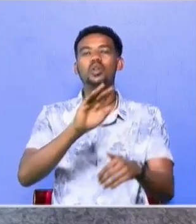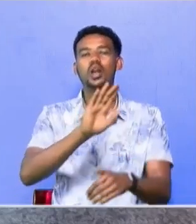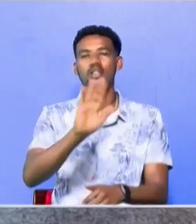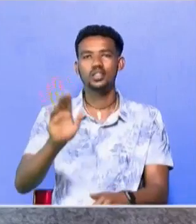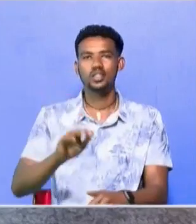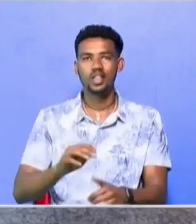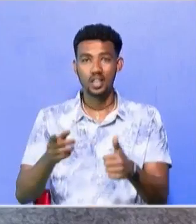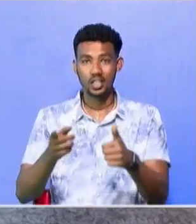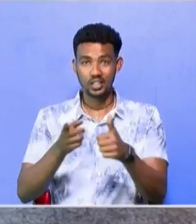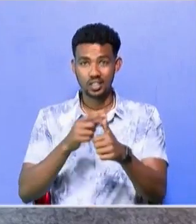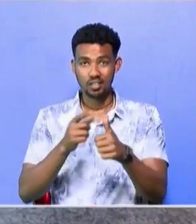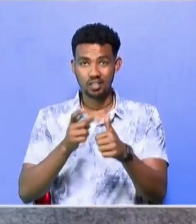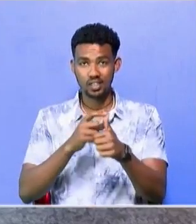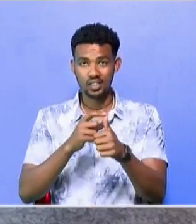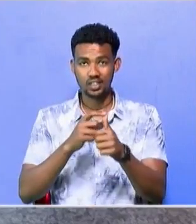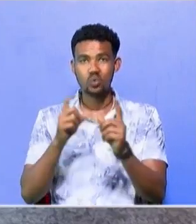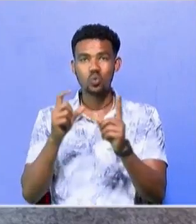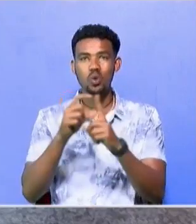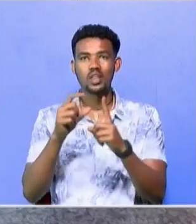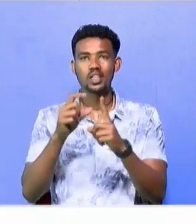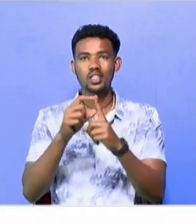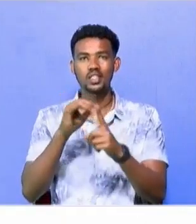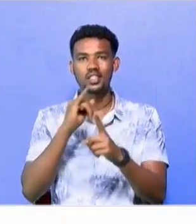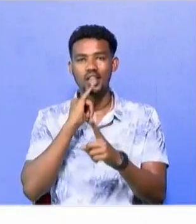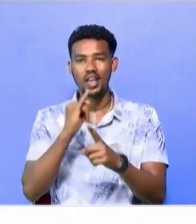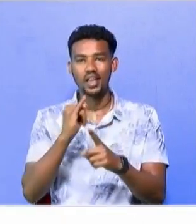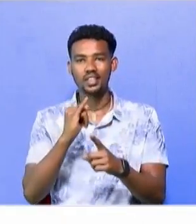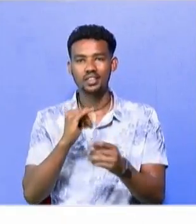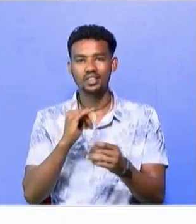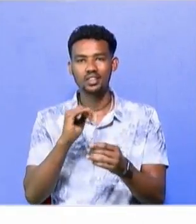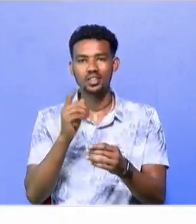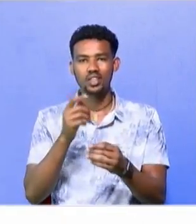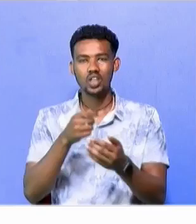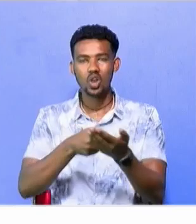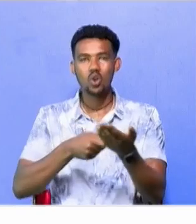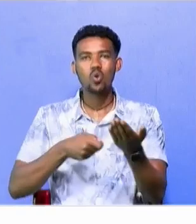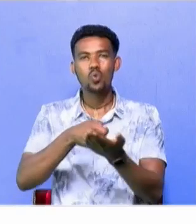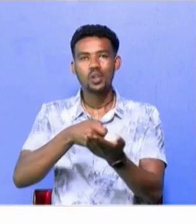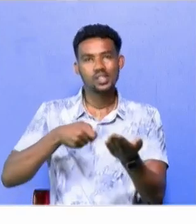The first word, action word is cooking.